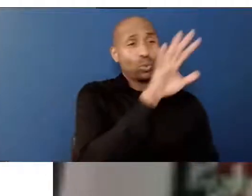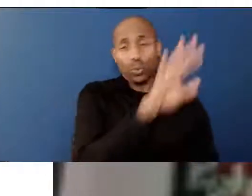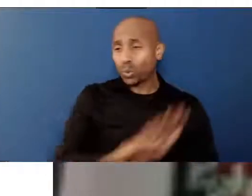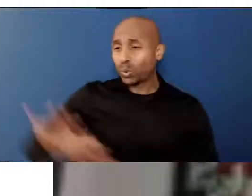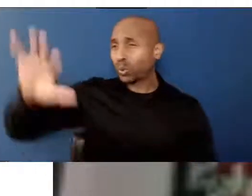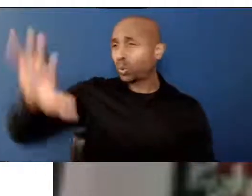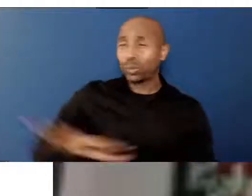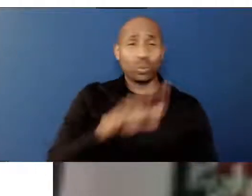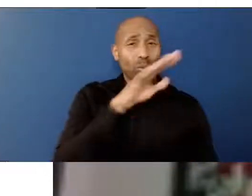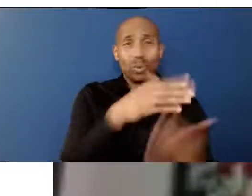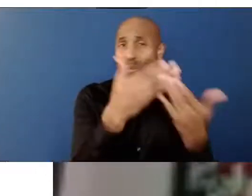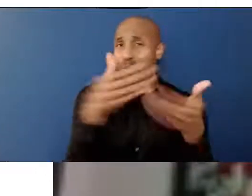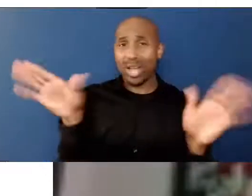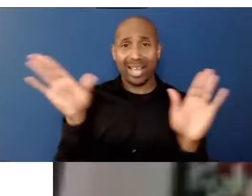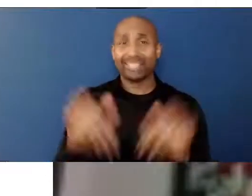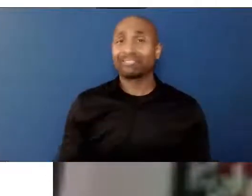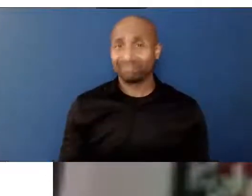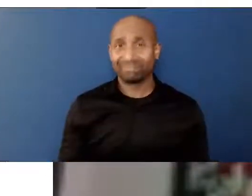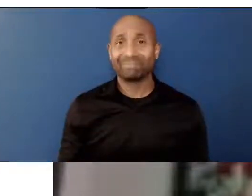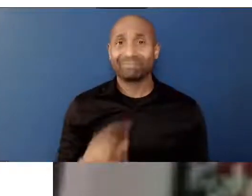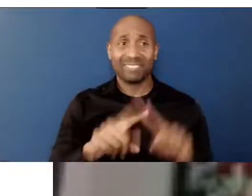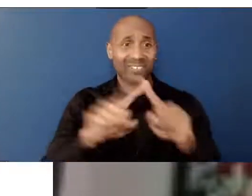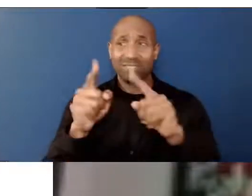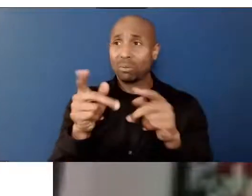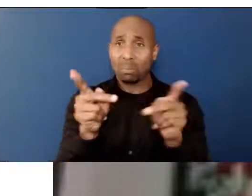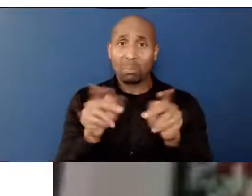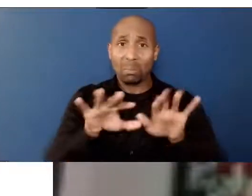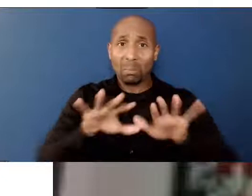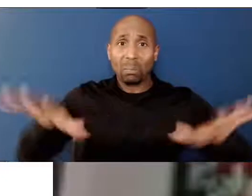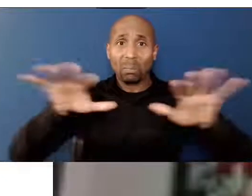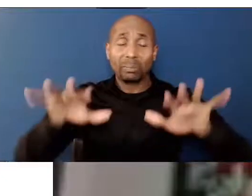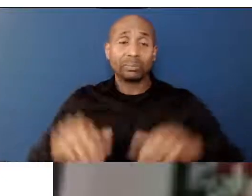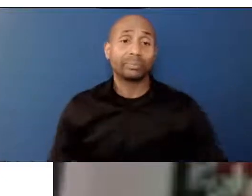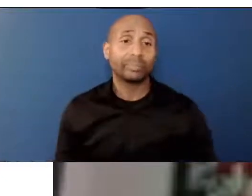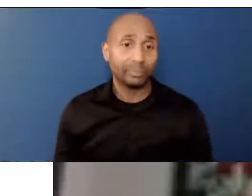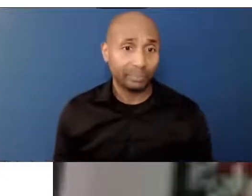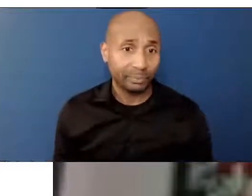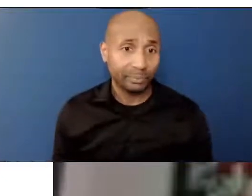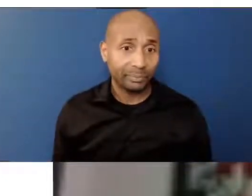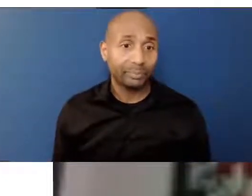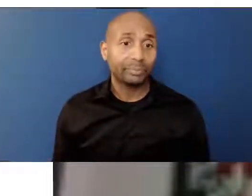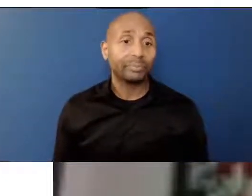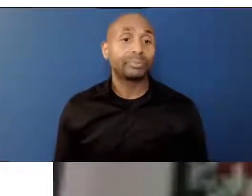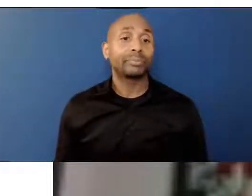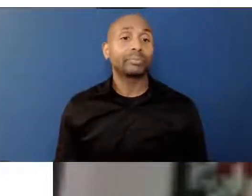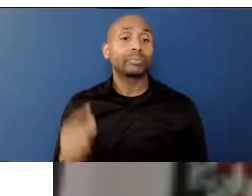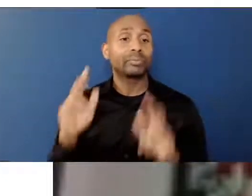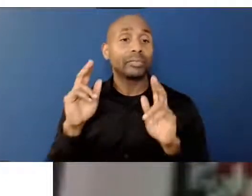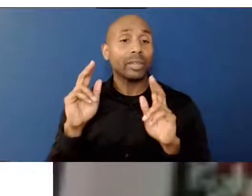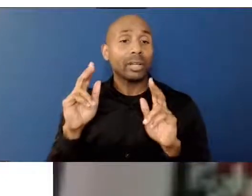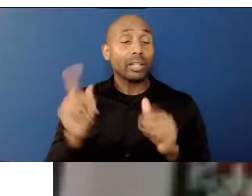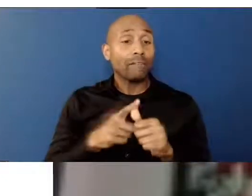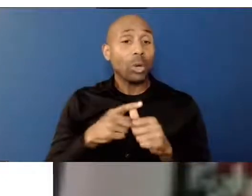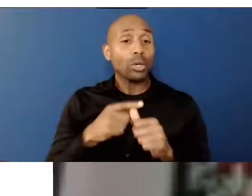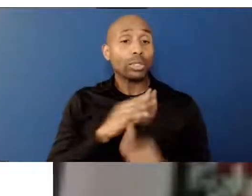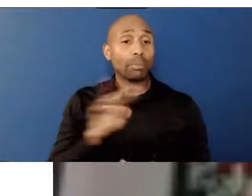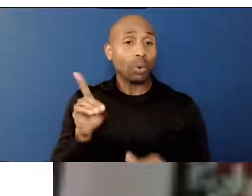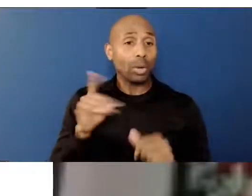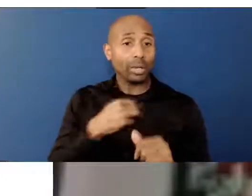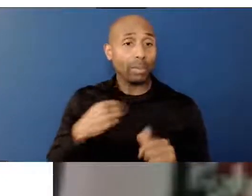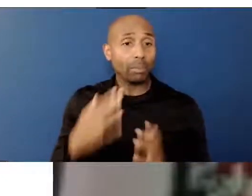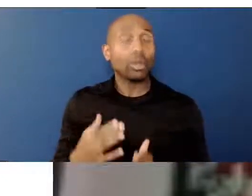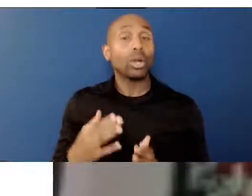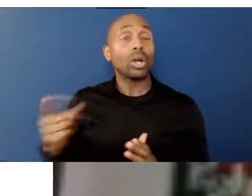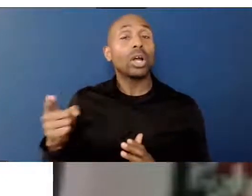the chairperson, Roz Penfound, was involved with the first board and, of course, provides great leadership. And one